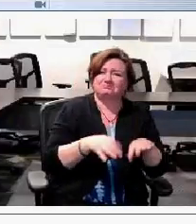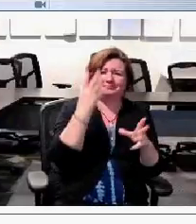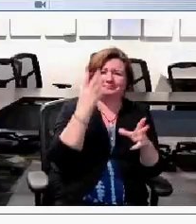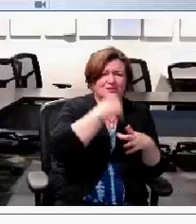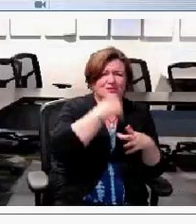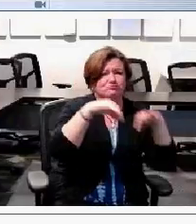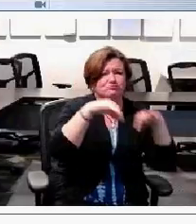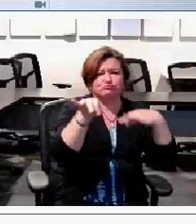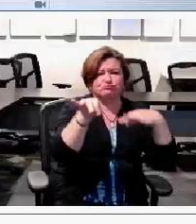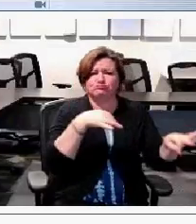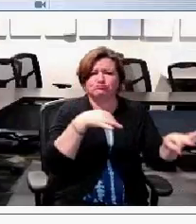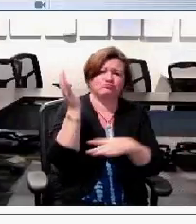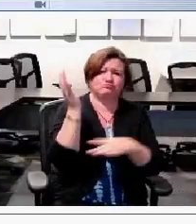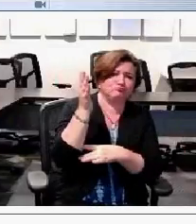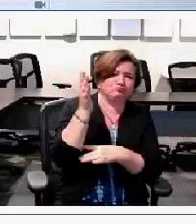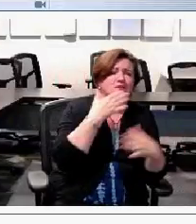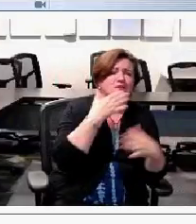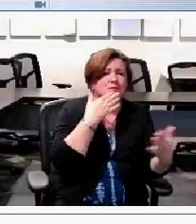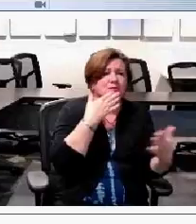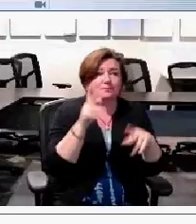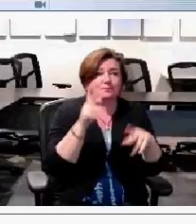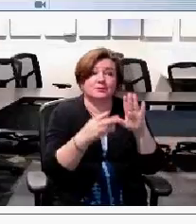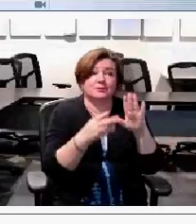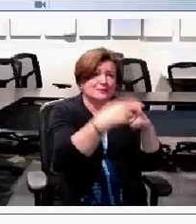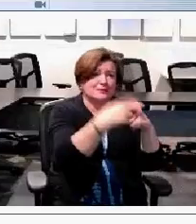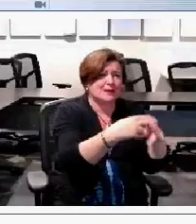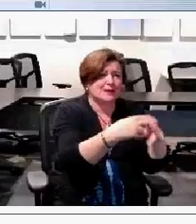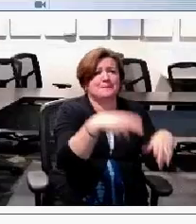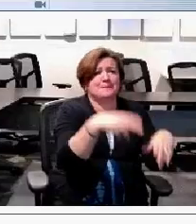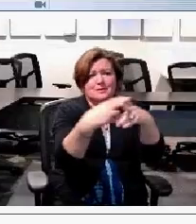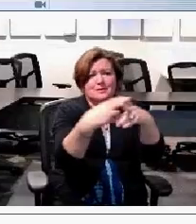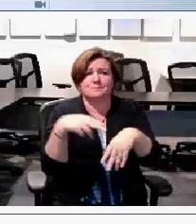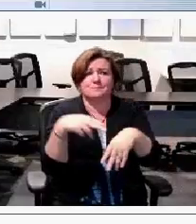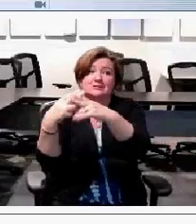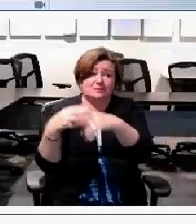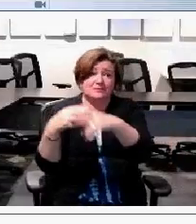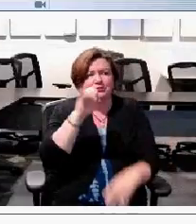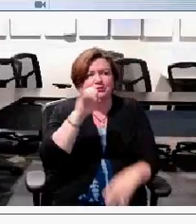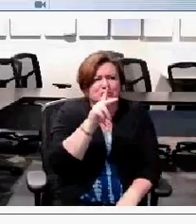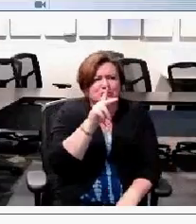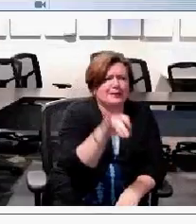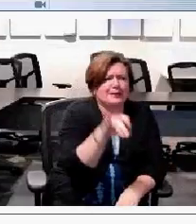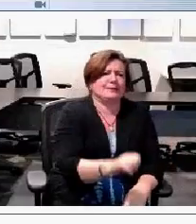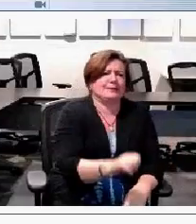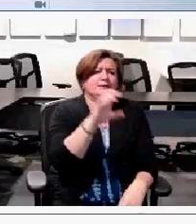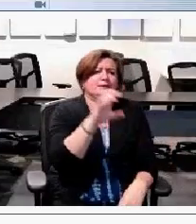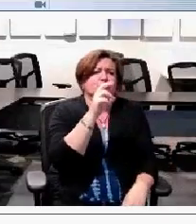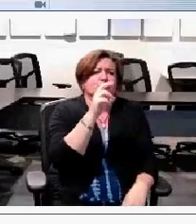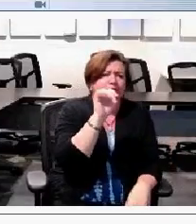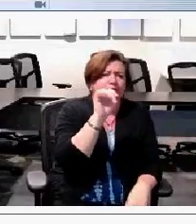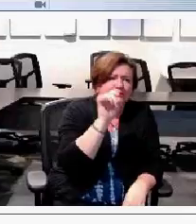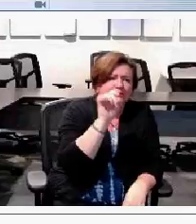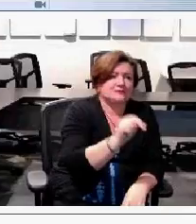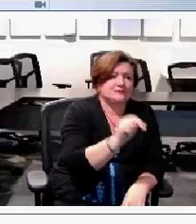things to say, and started thanking people, and he was naming Krista Yuskow and Jackie and all kinds of people in addition to